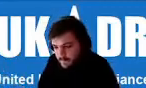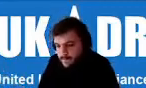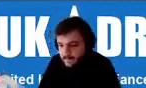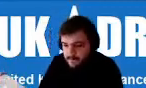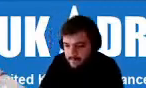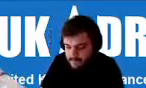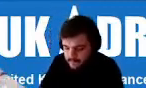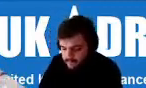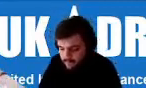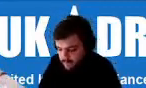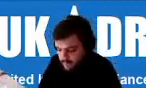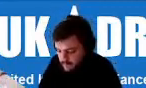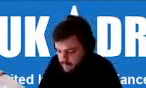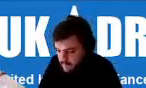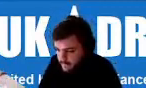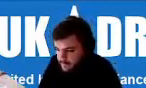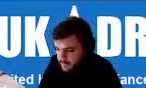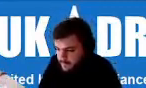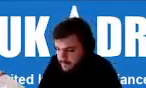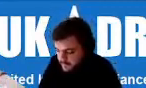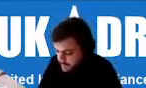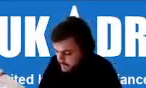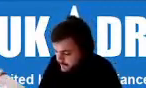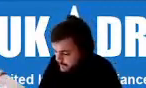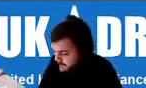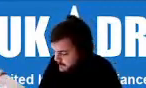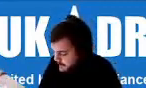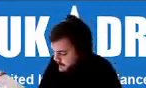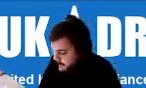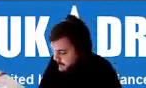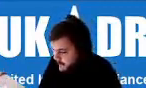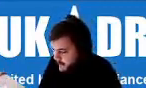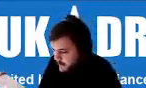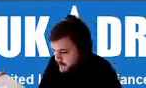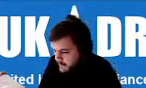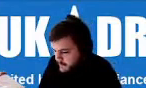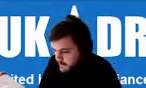need is a civil protection system that is locally based.